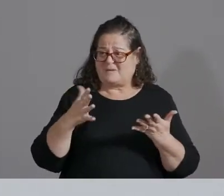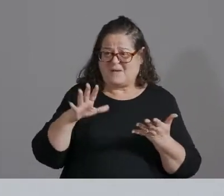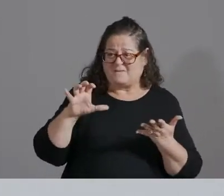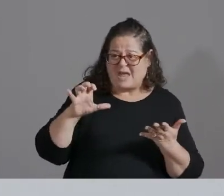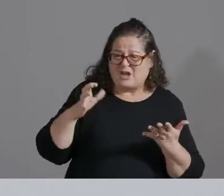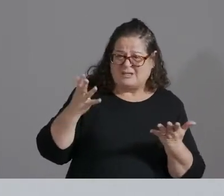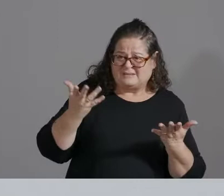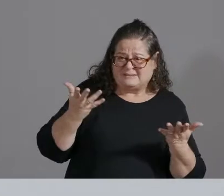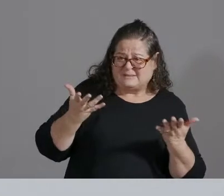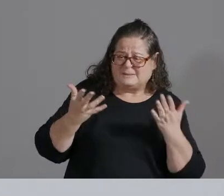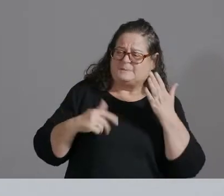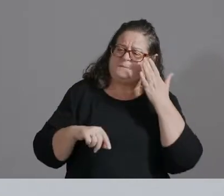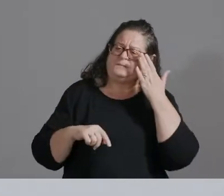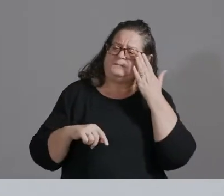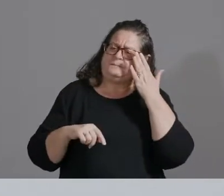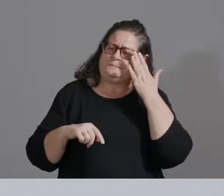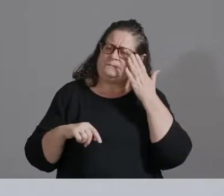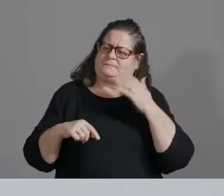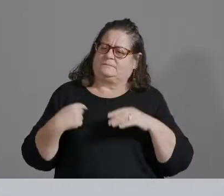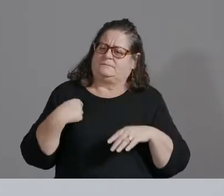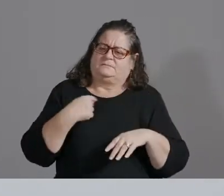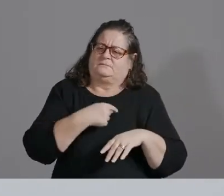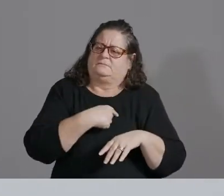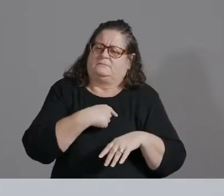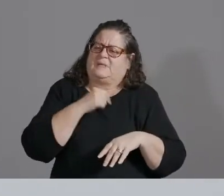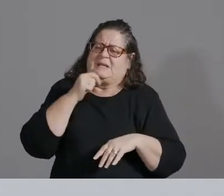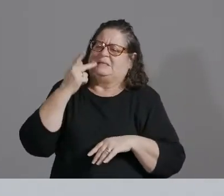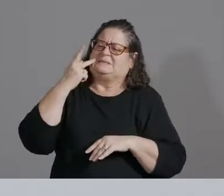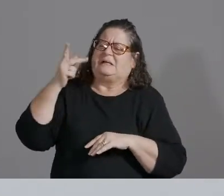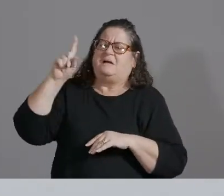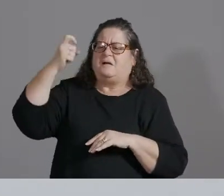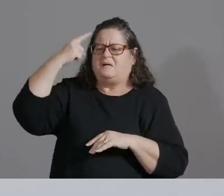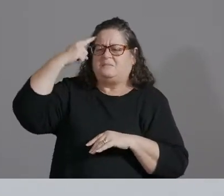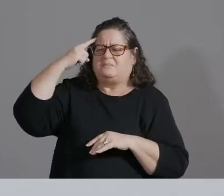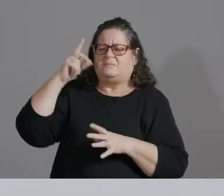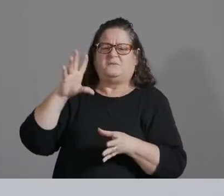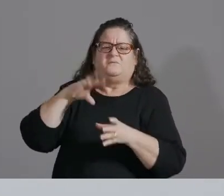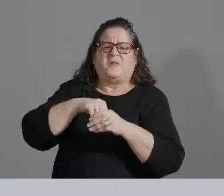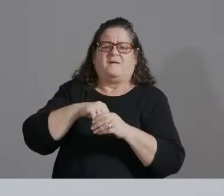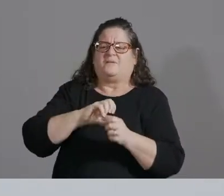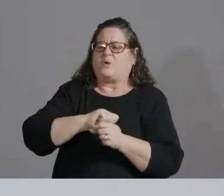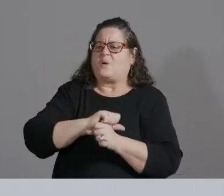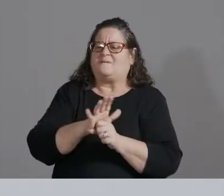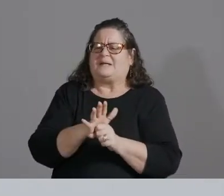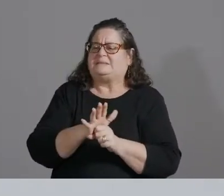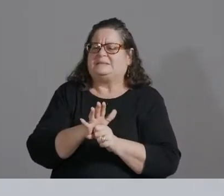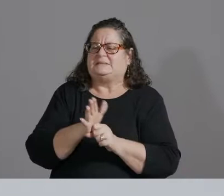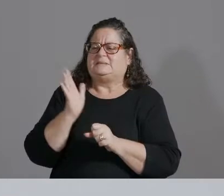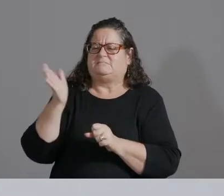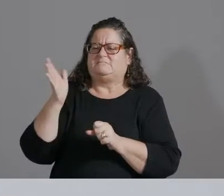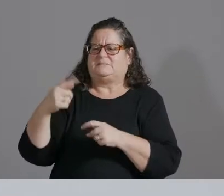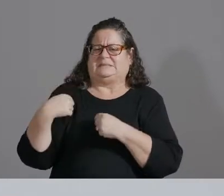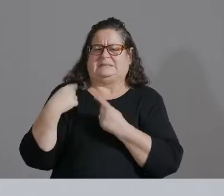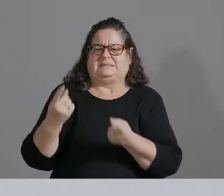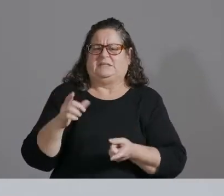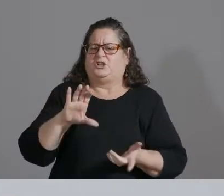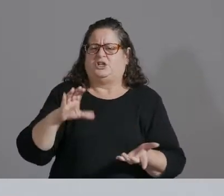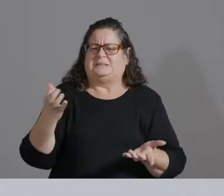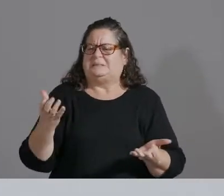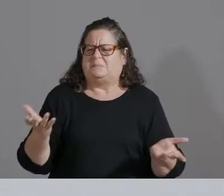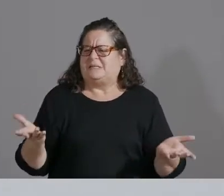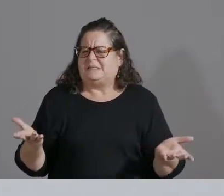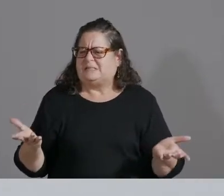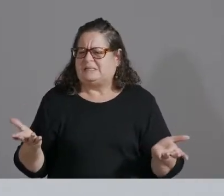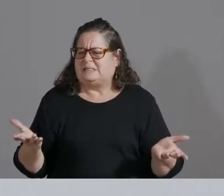the governor take part in a COVID briefing since before Christmas. Do you know why? And I'm also curious if you